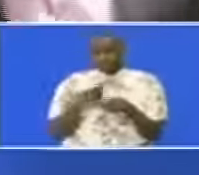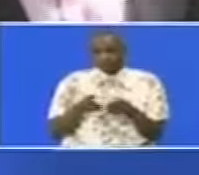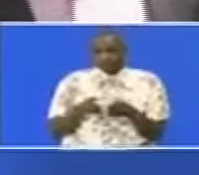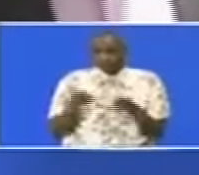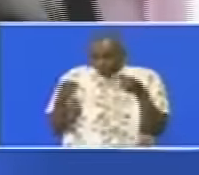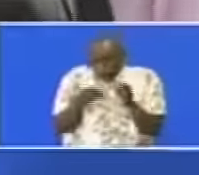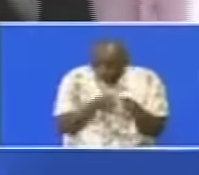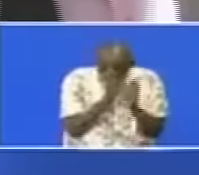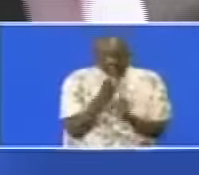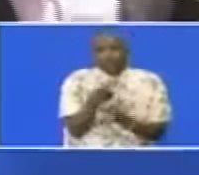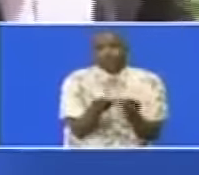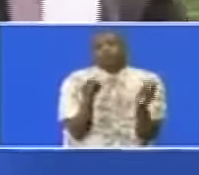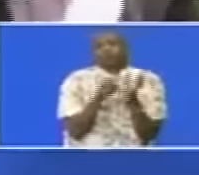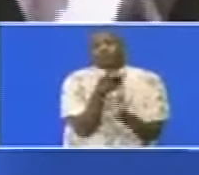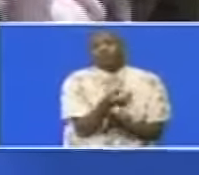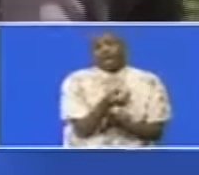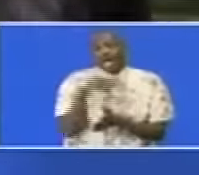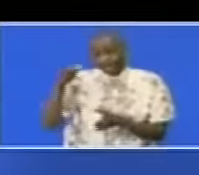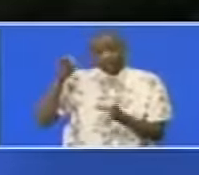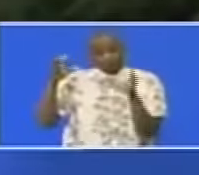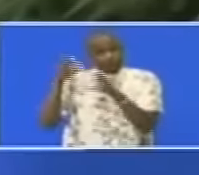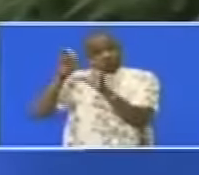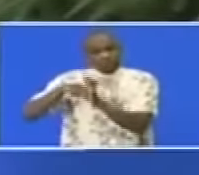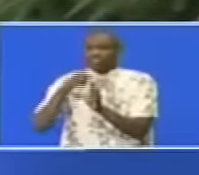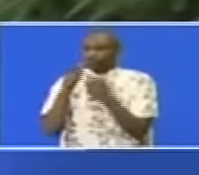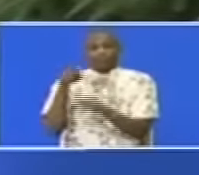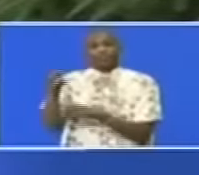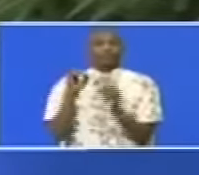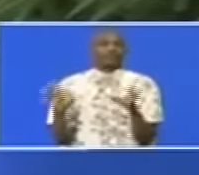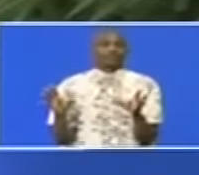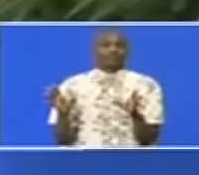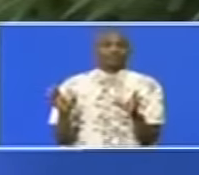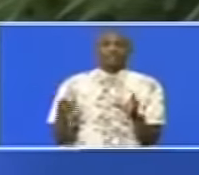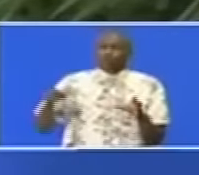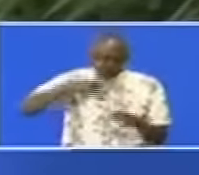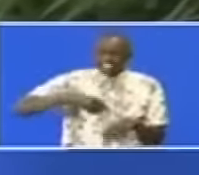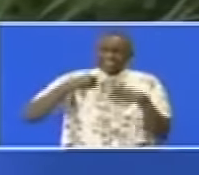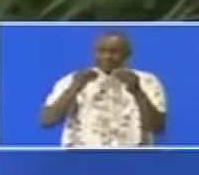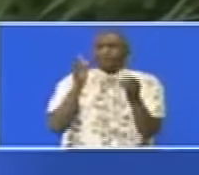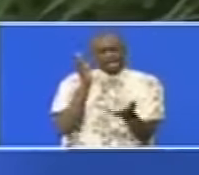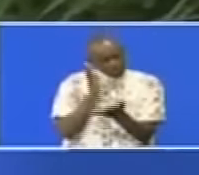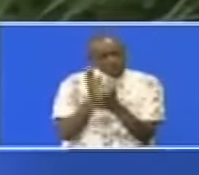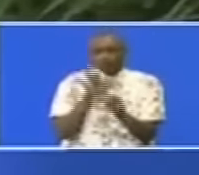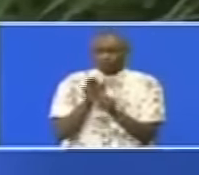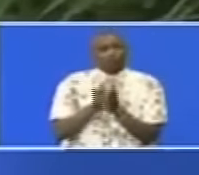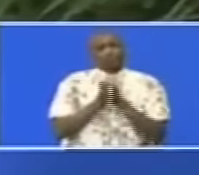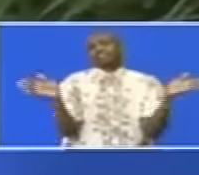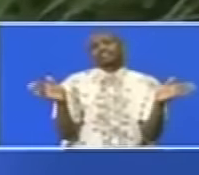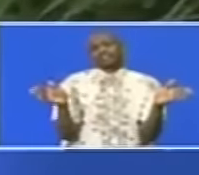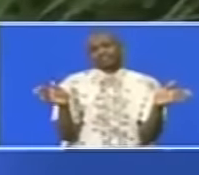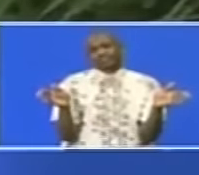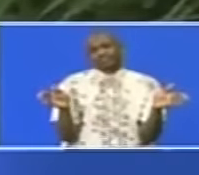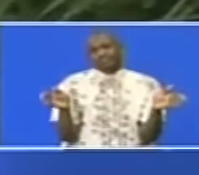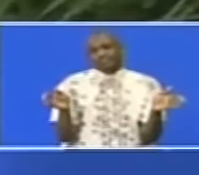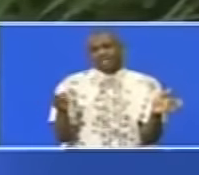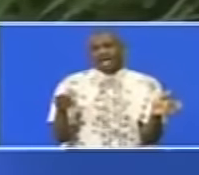stopping their tracks, those undergoing radicalization. We're giving them too much publicity. We're